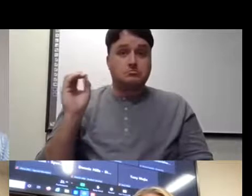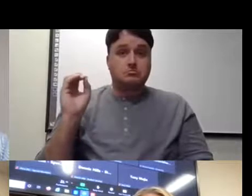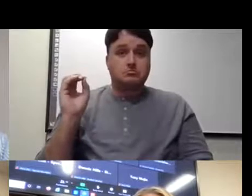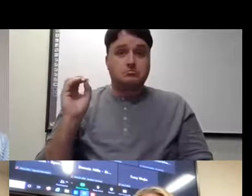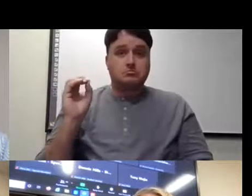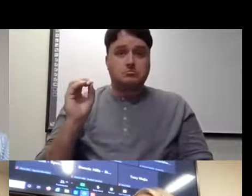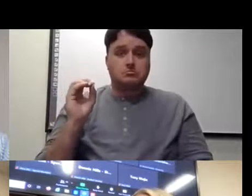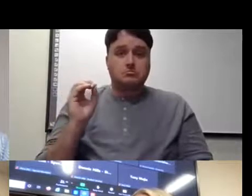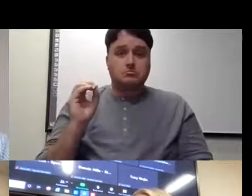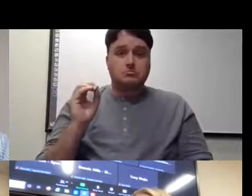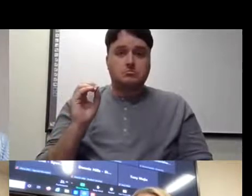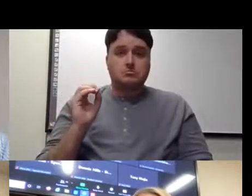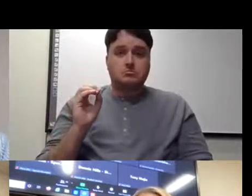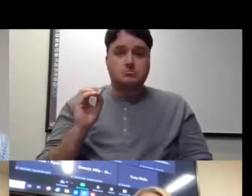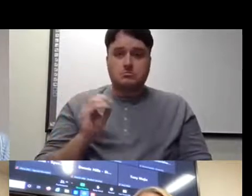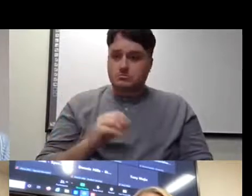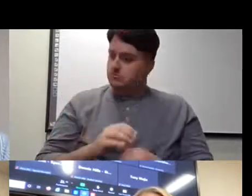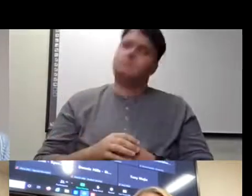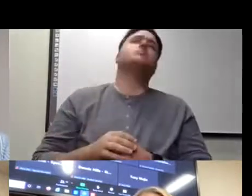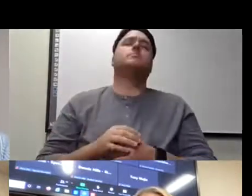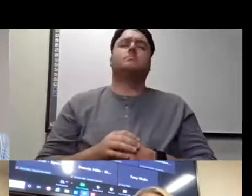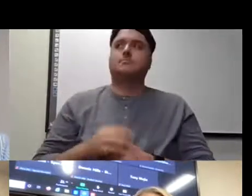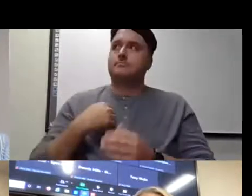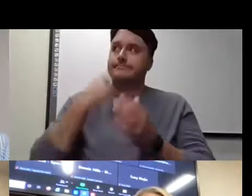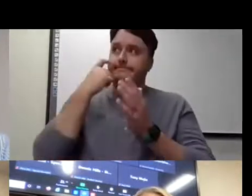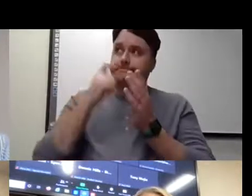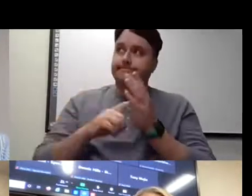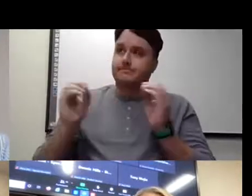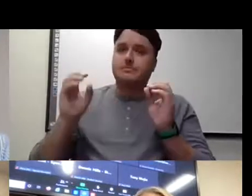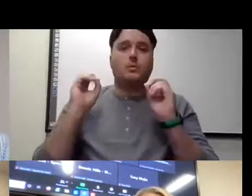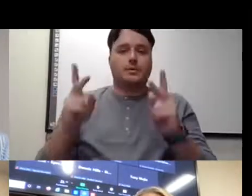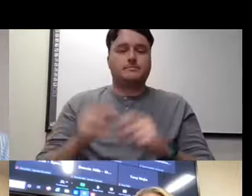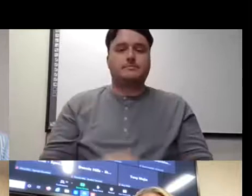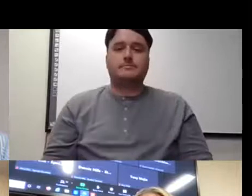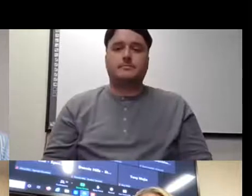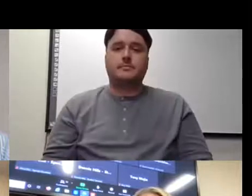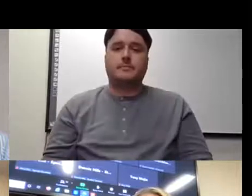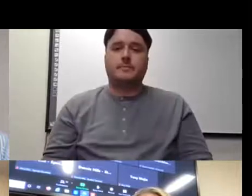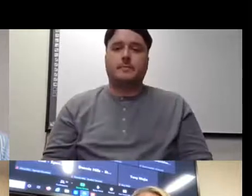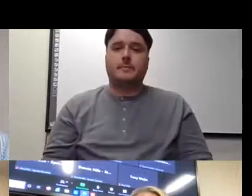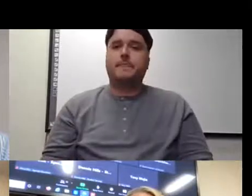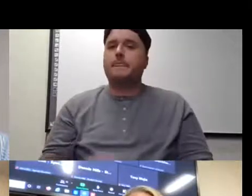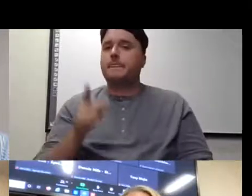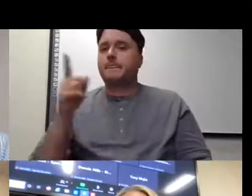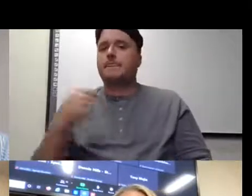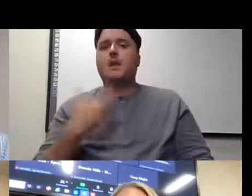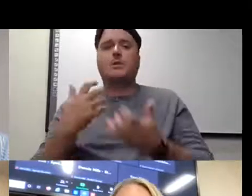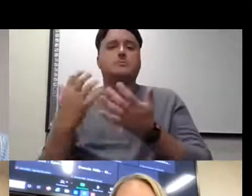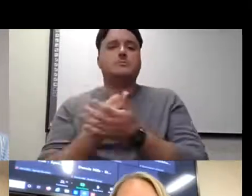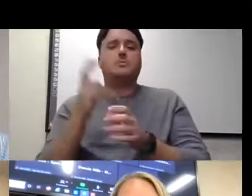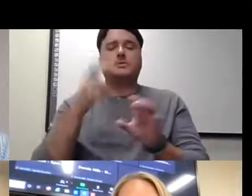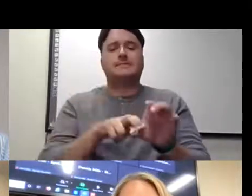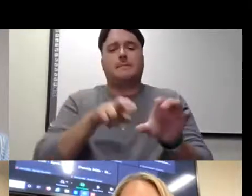Are you about to? Yeah. Yeah, you could tell. Okay, go ahead. Yeah, I just wanted to kind of like take a step back.